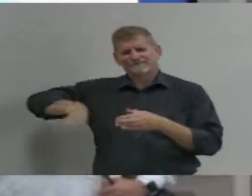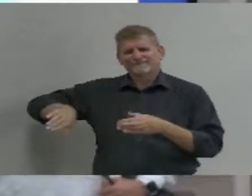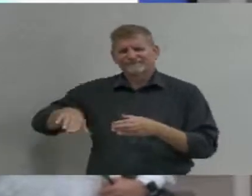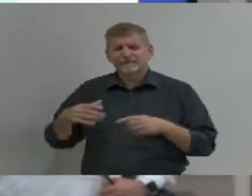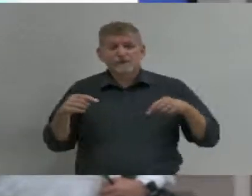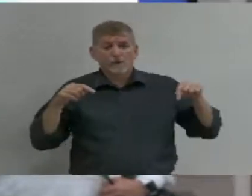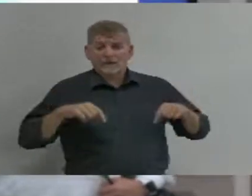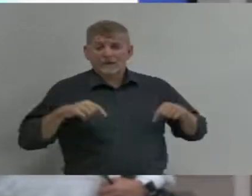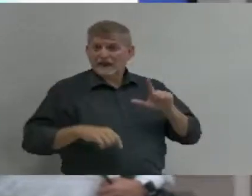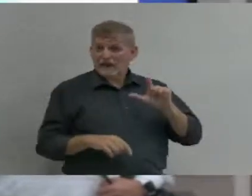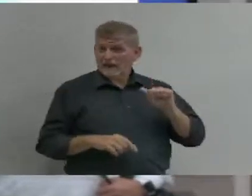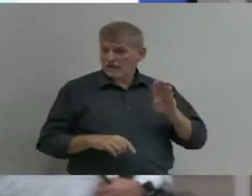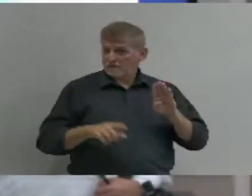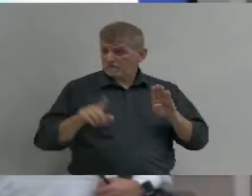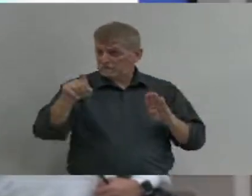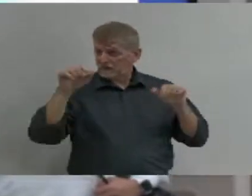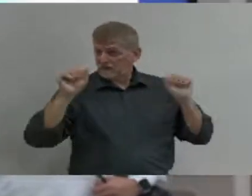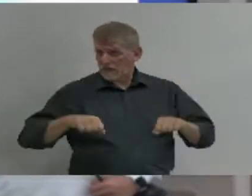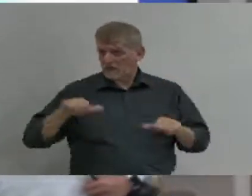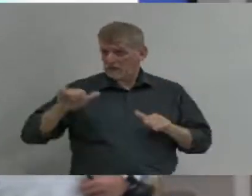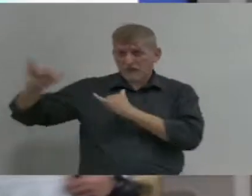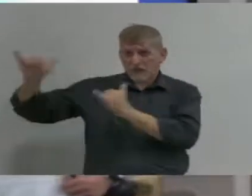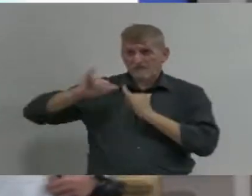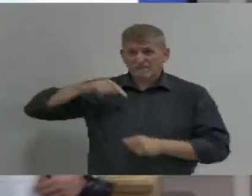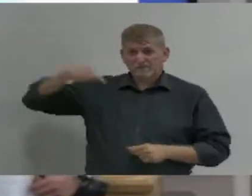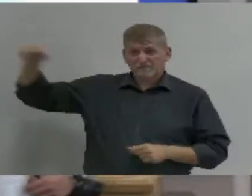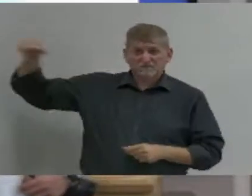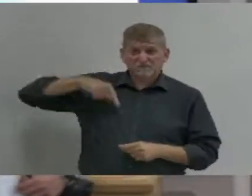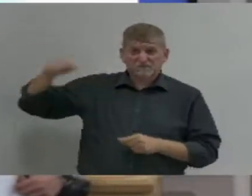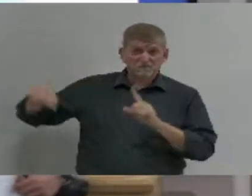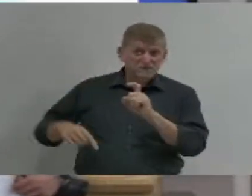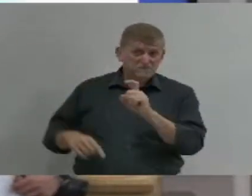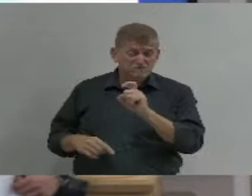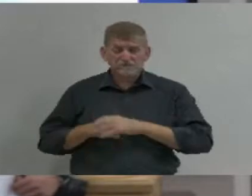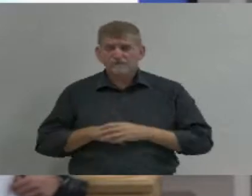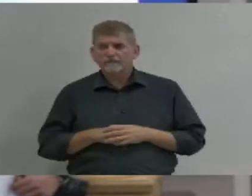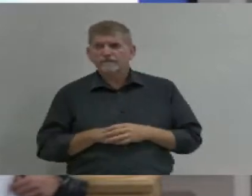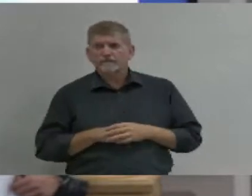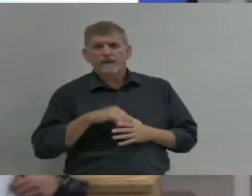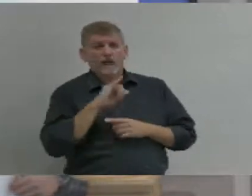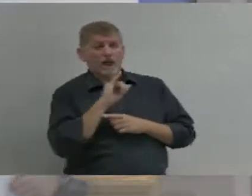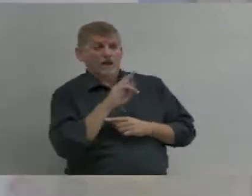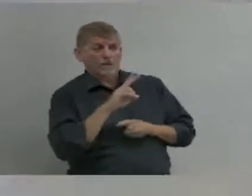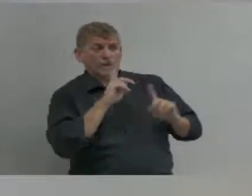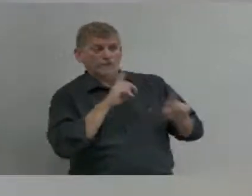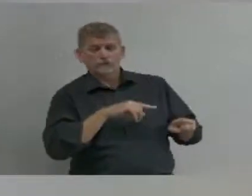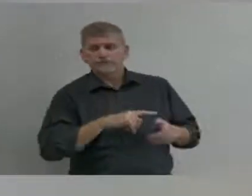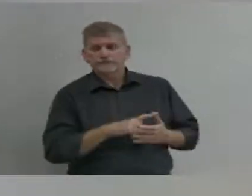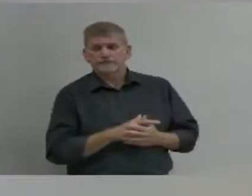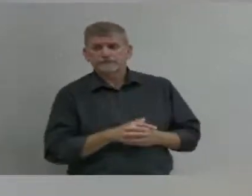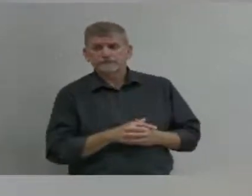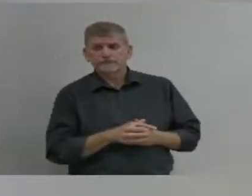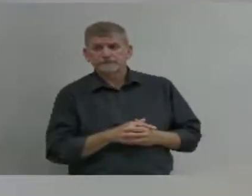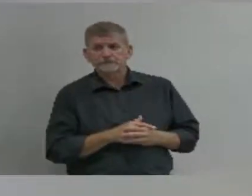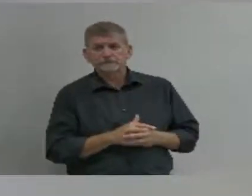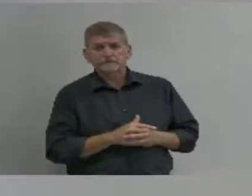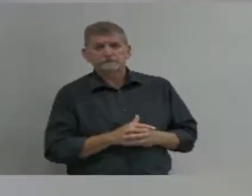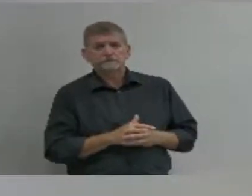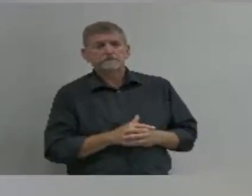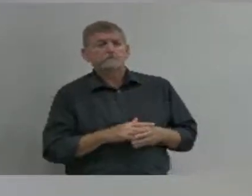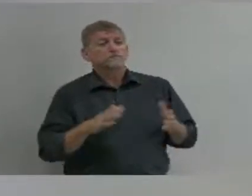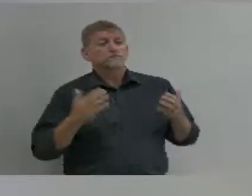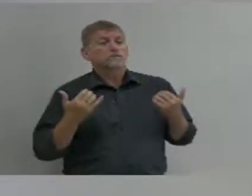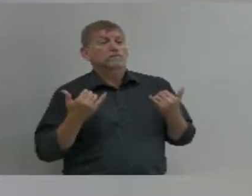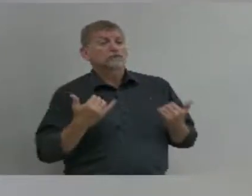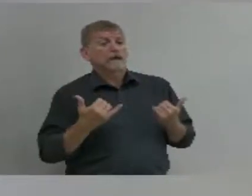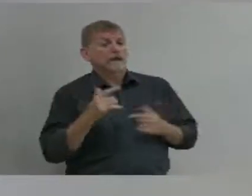Yeah, I don't know the threshold at which the IU Health lab has set to identify a positive case.